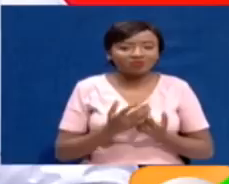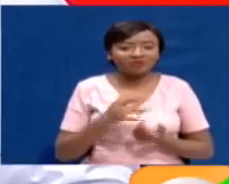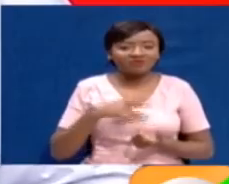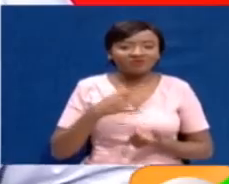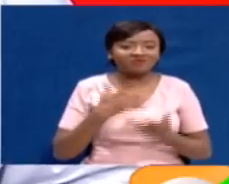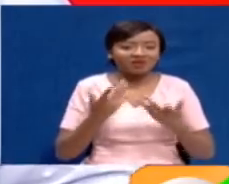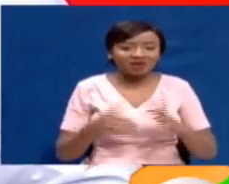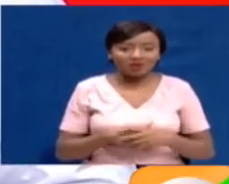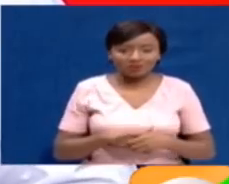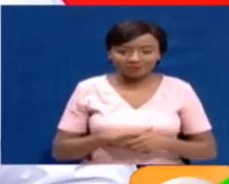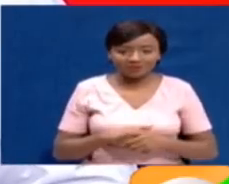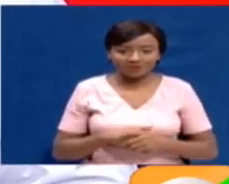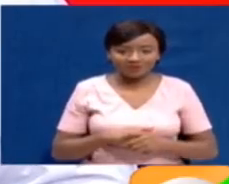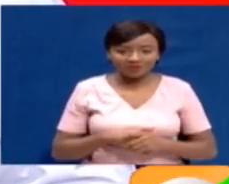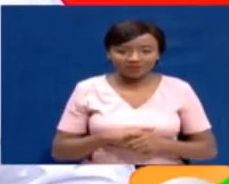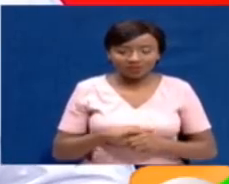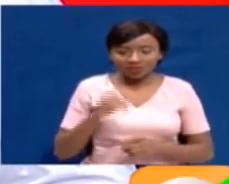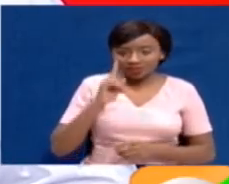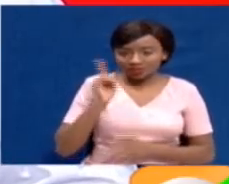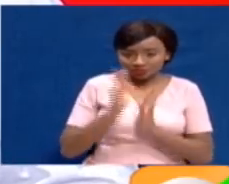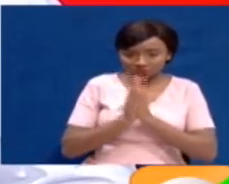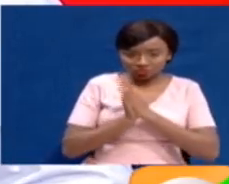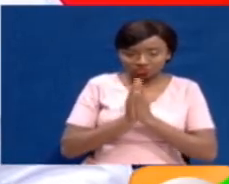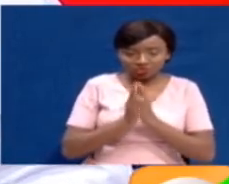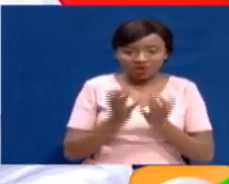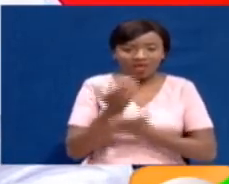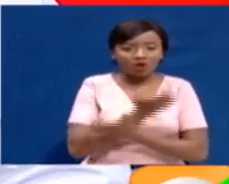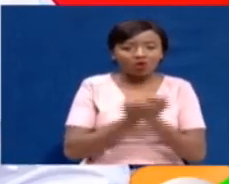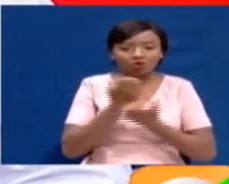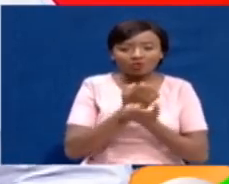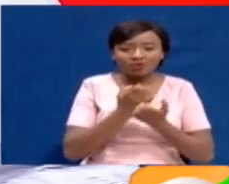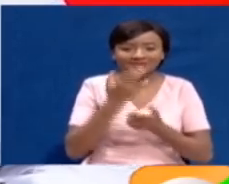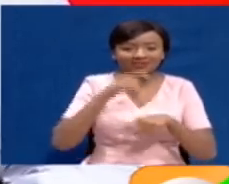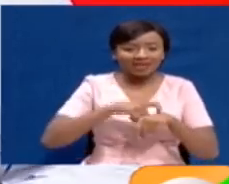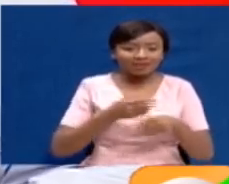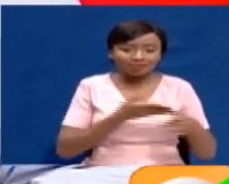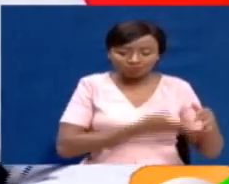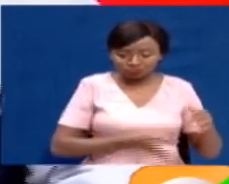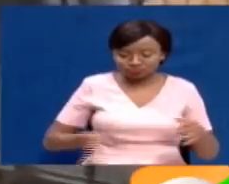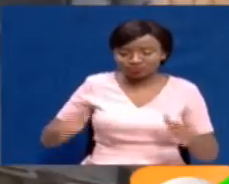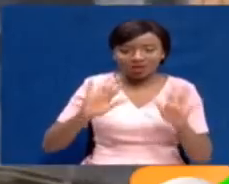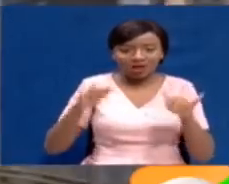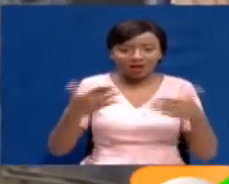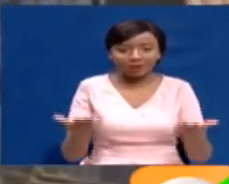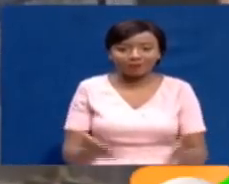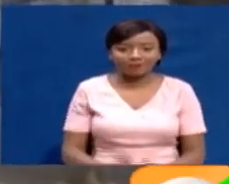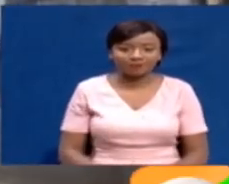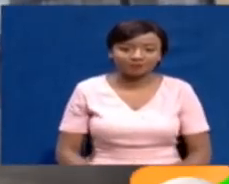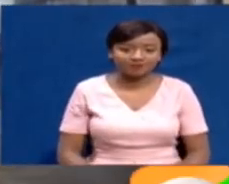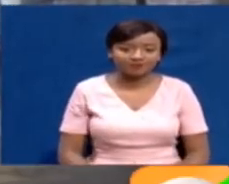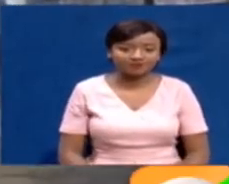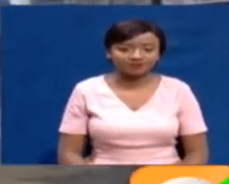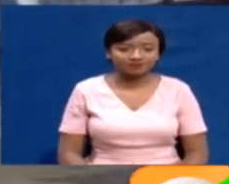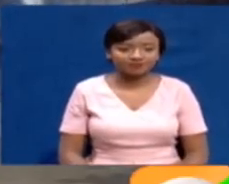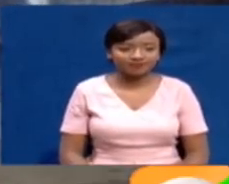Curfew Economy with our very own Enock Sikolia.